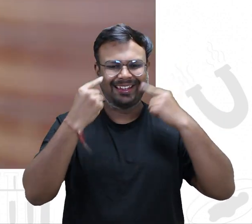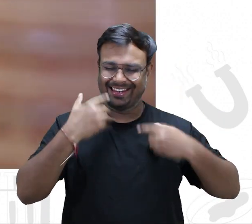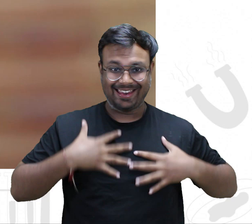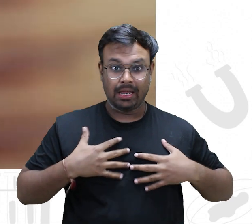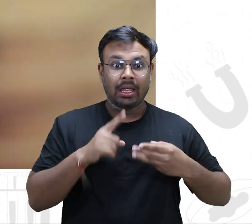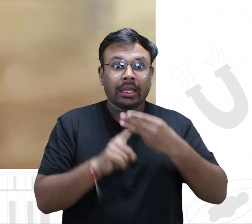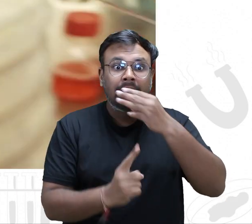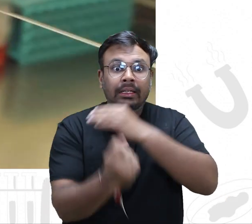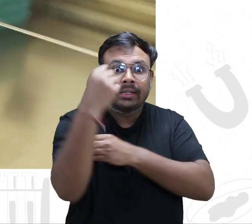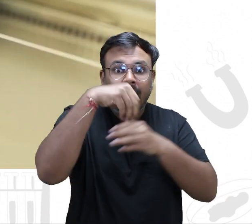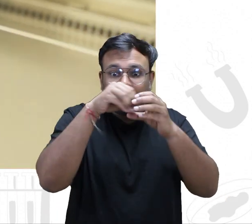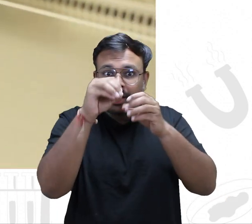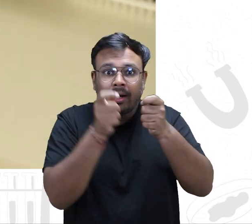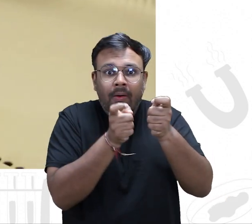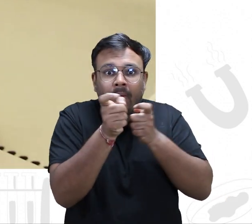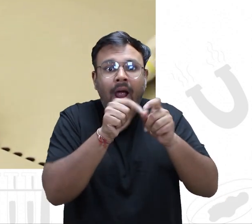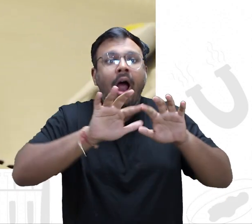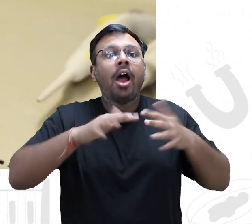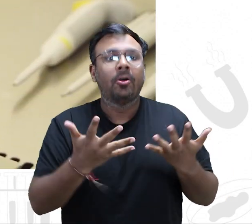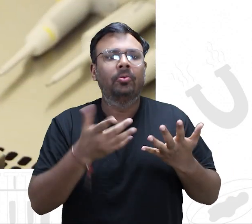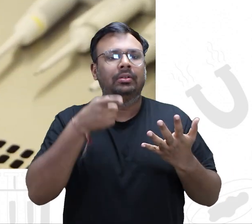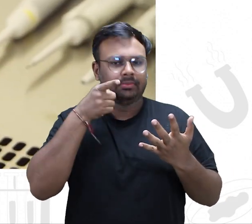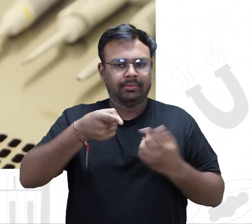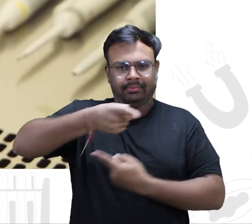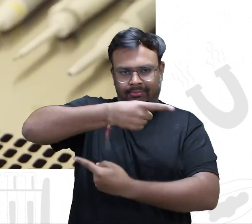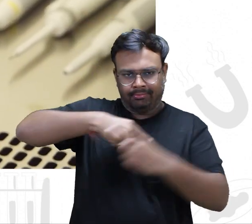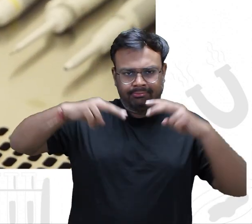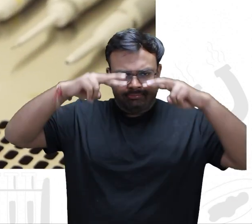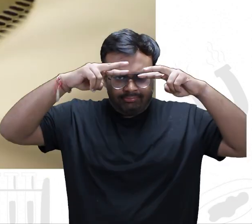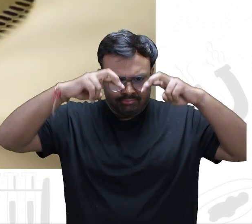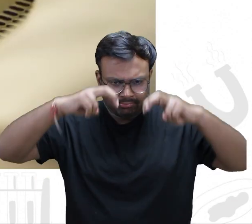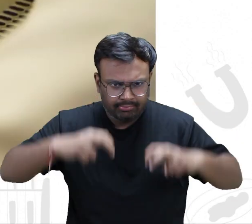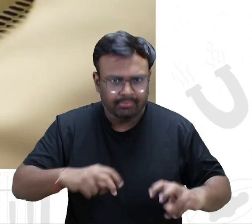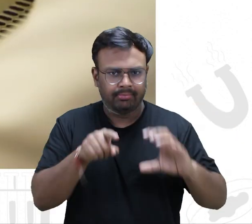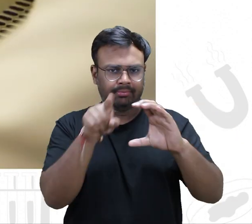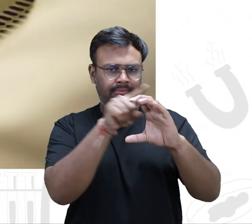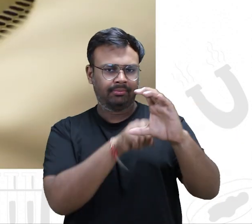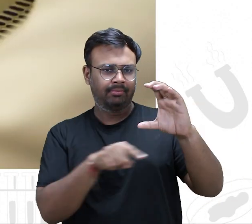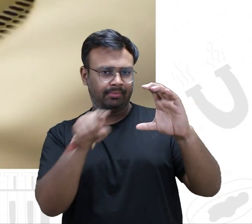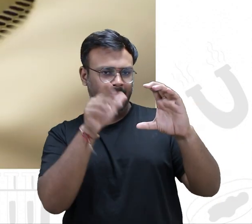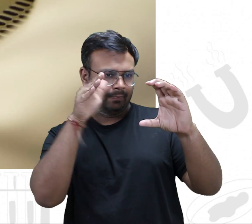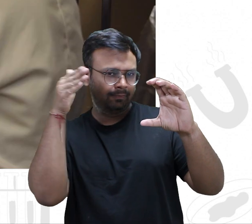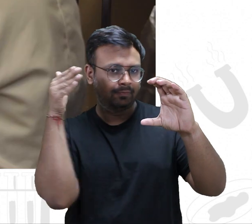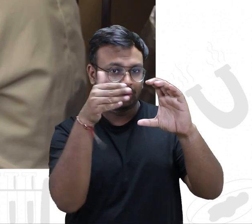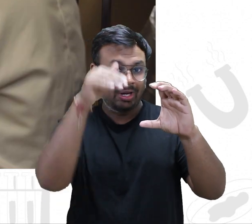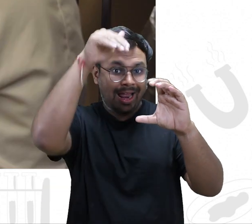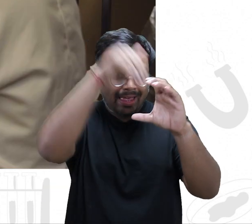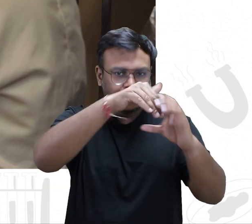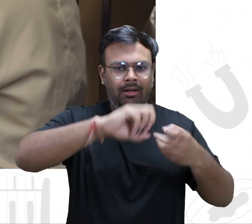their respective states. Our research employs cell type specific reporter cell lines coupled